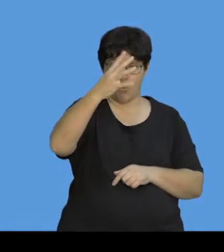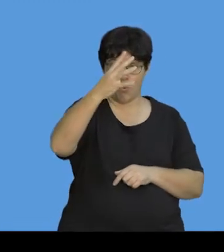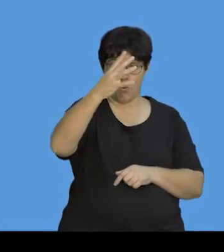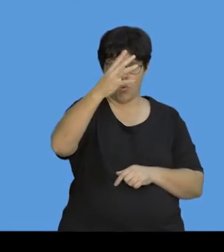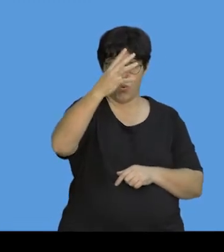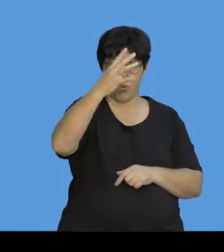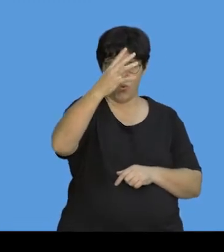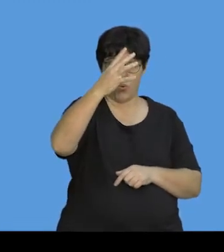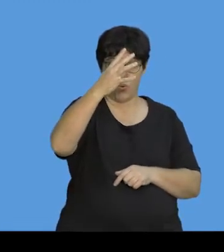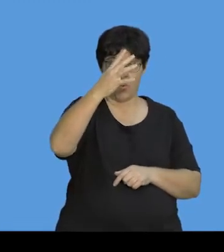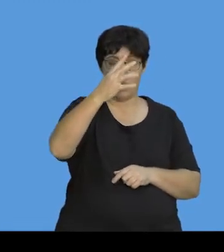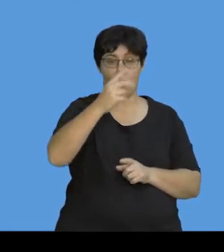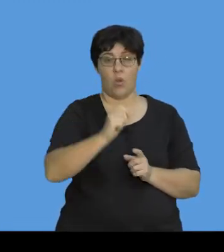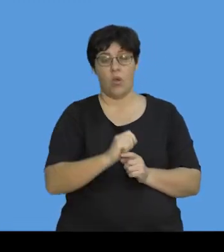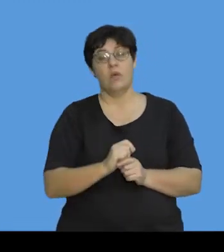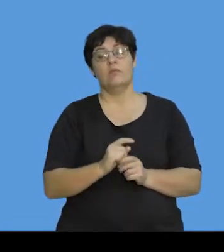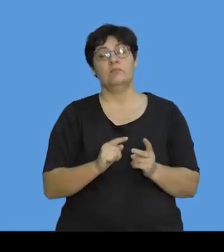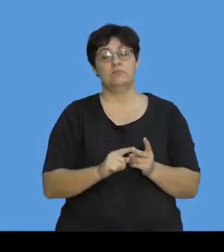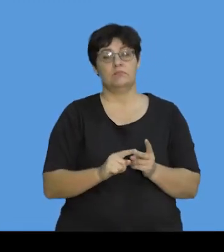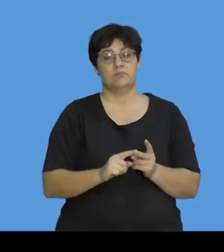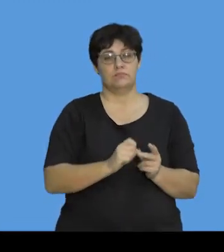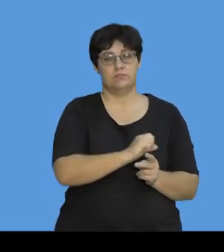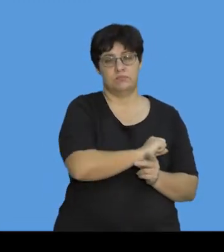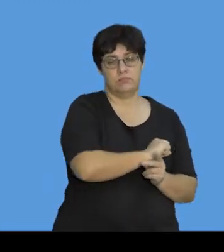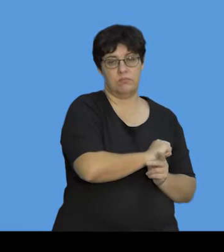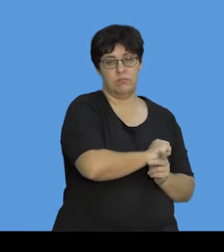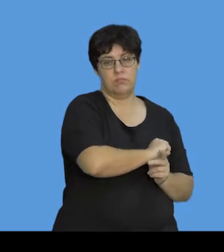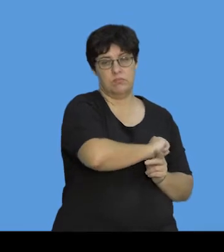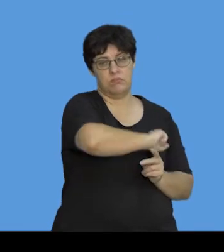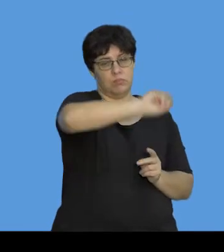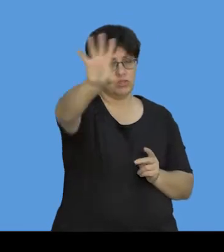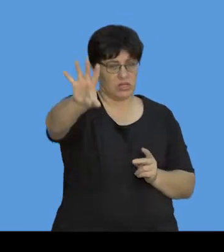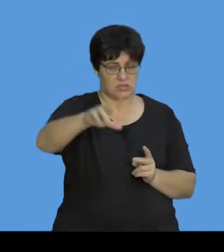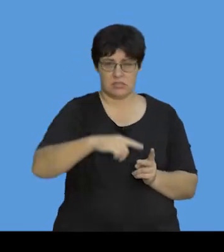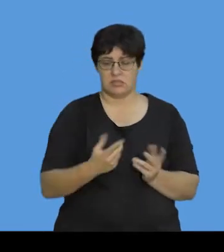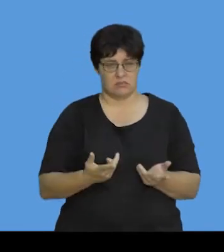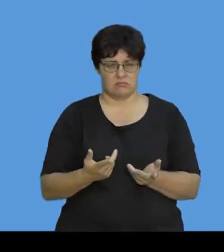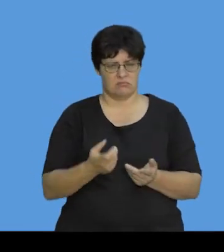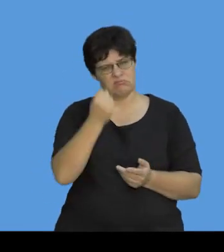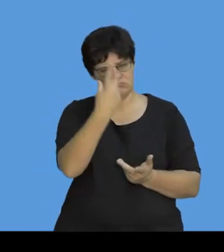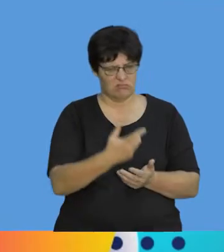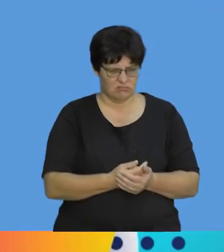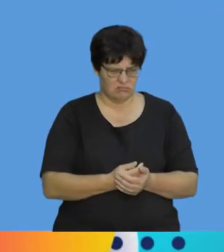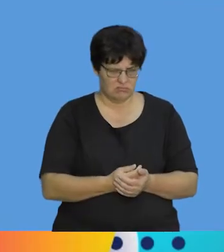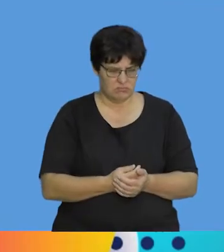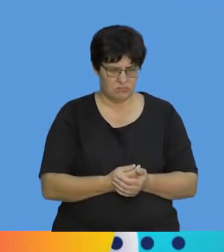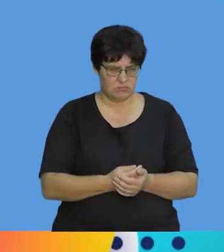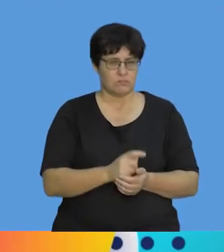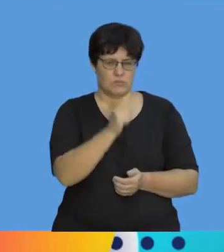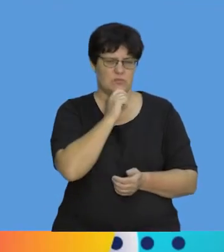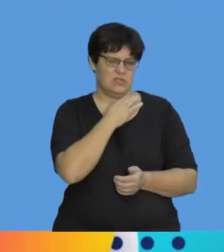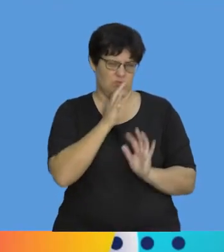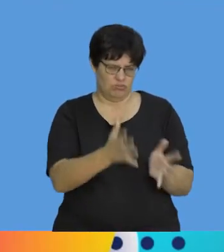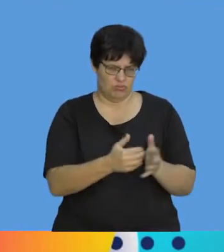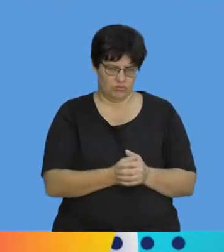projected, or dropped. Thrown or projected, we're good. That's a projectile, because that's how we use it in